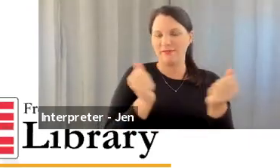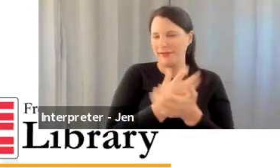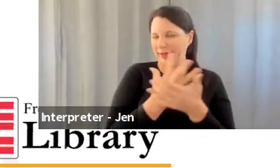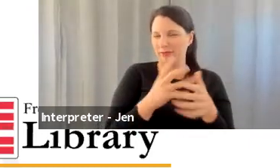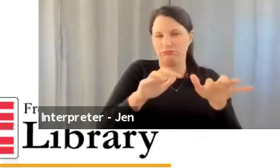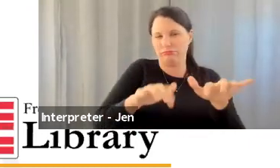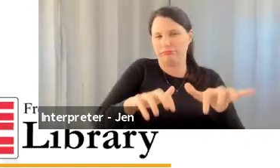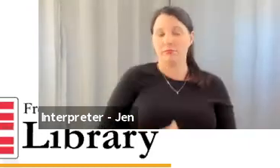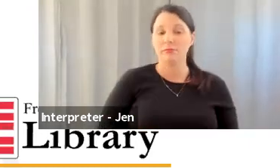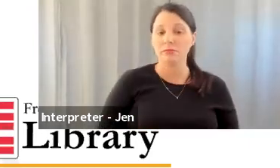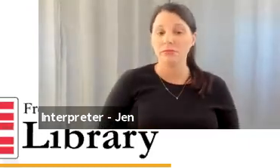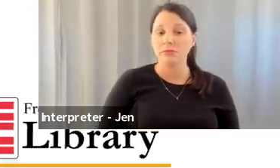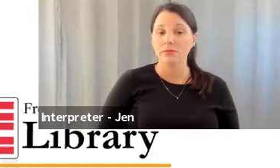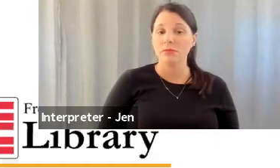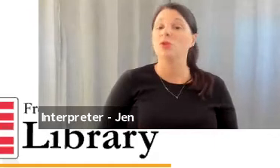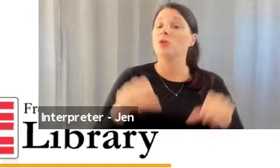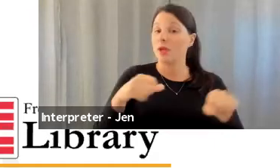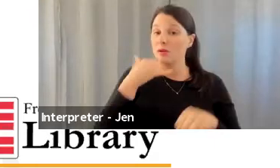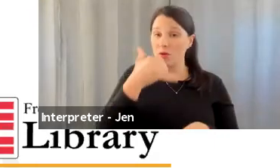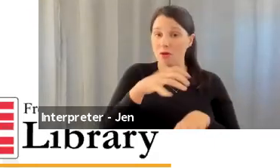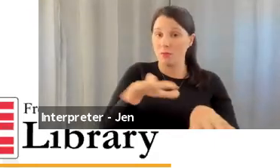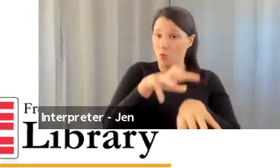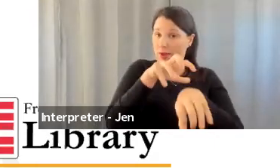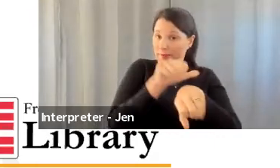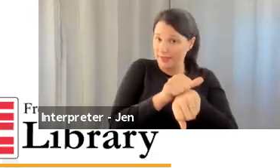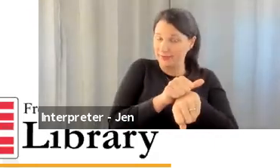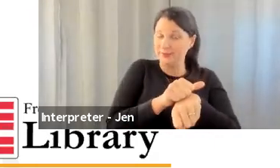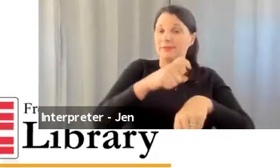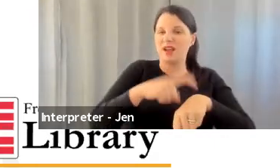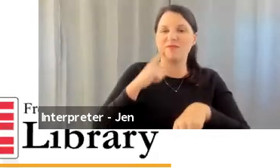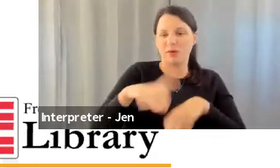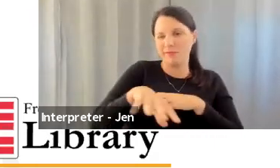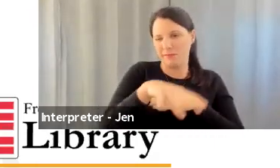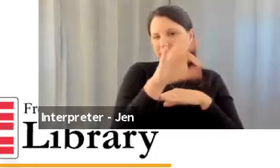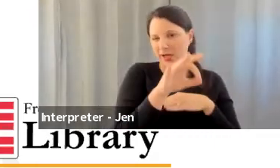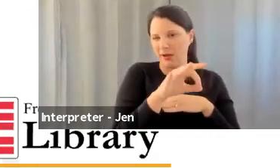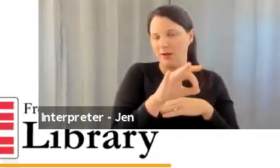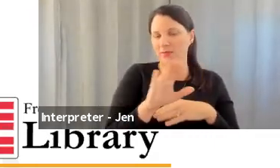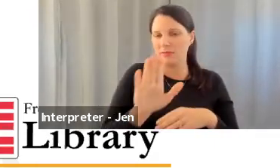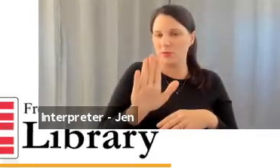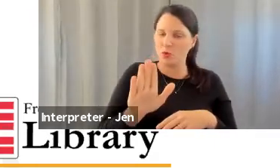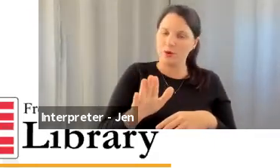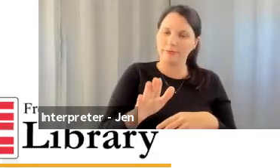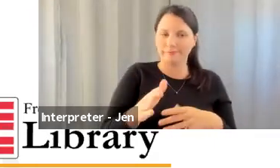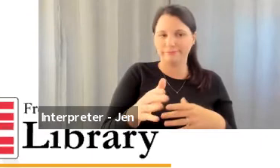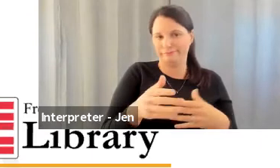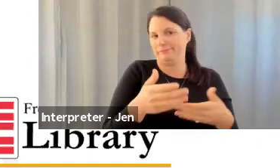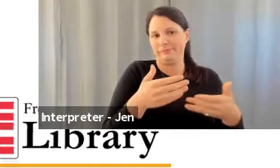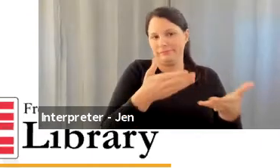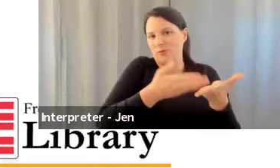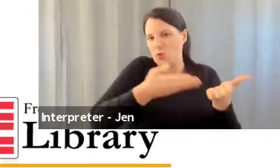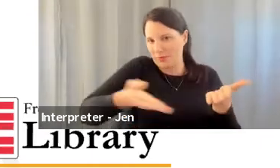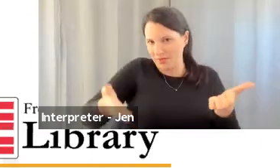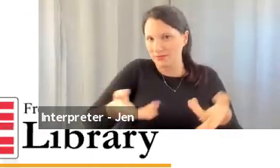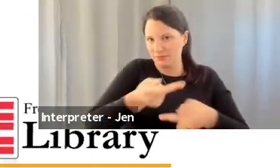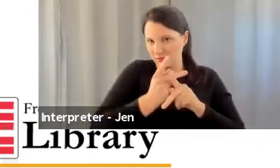call and make an appointment to come pick up the device that you are requesting to use for the semester. As far as I know,